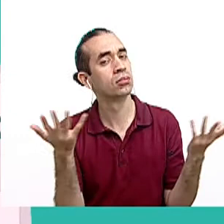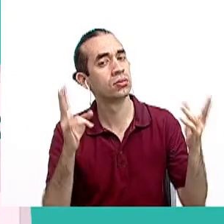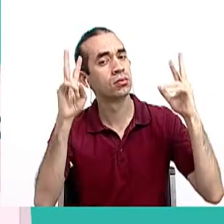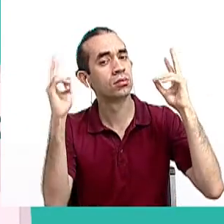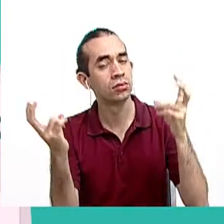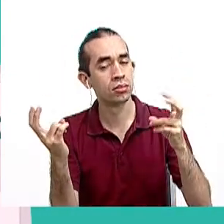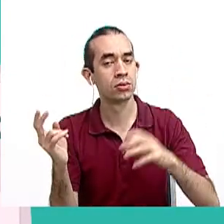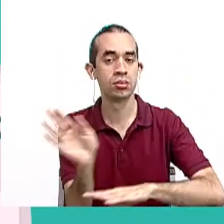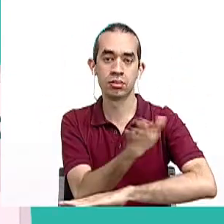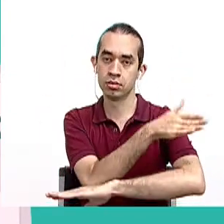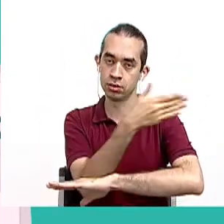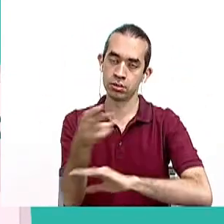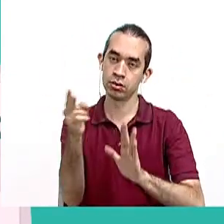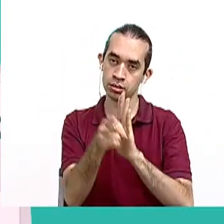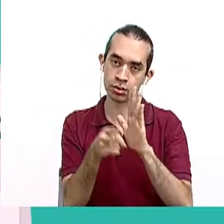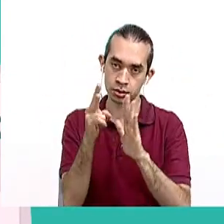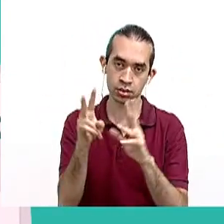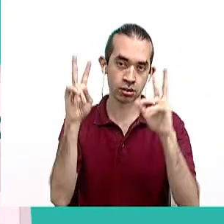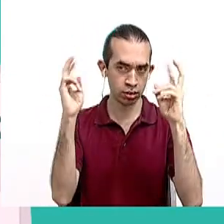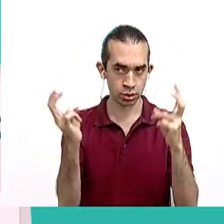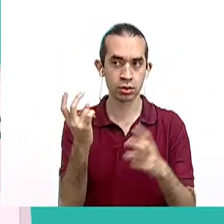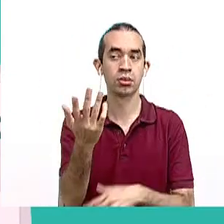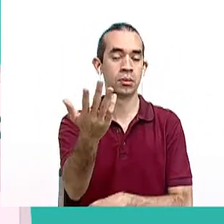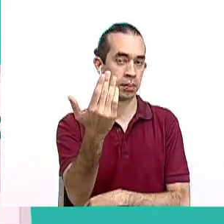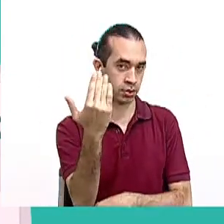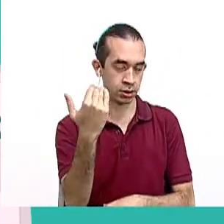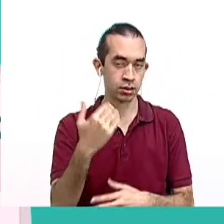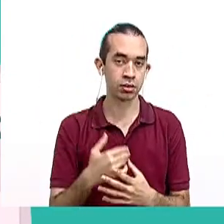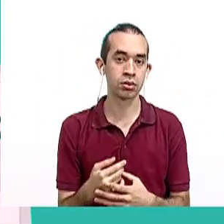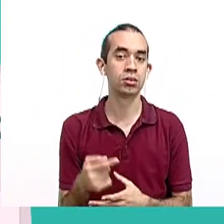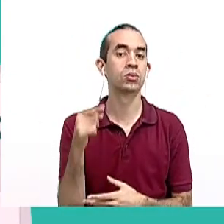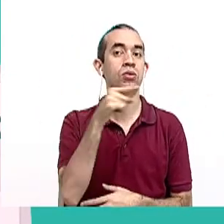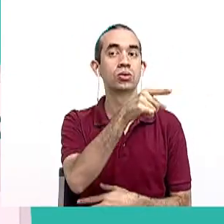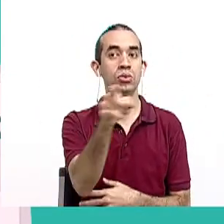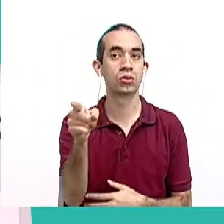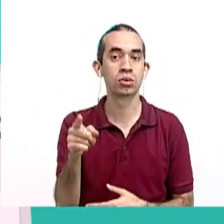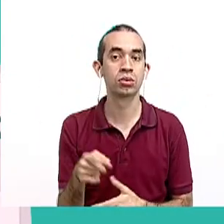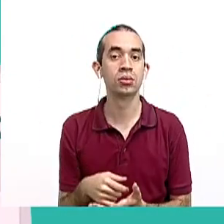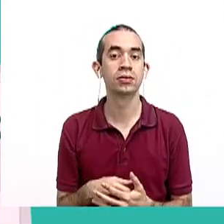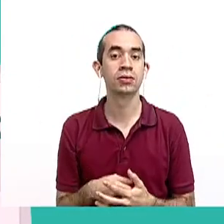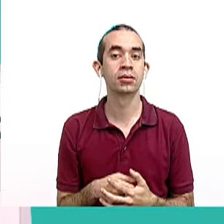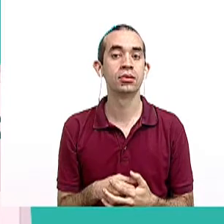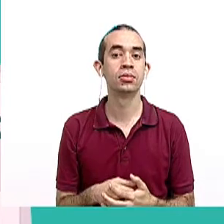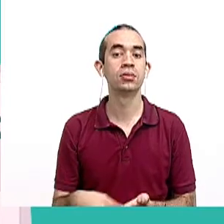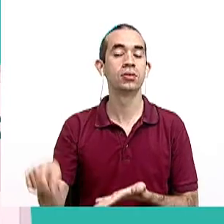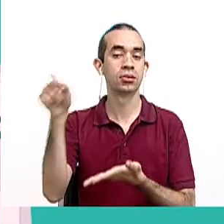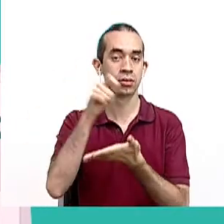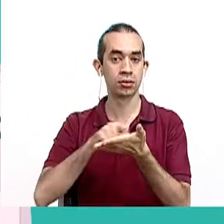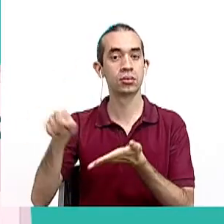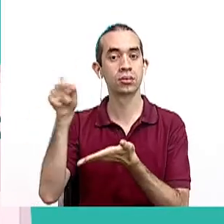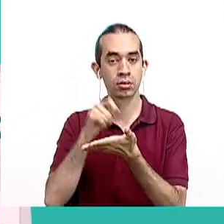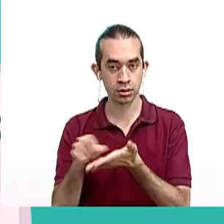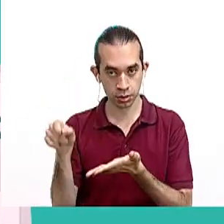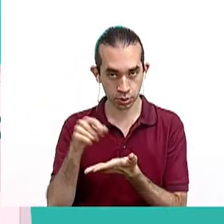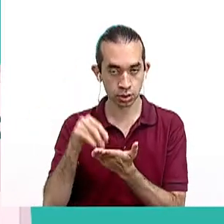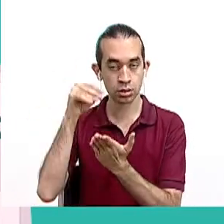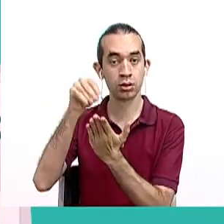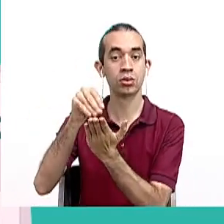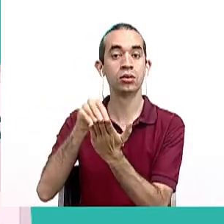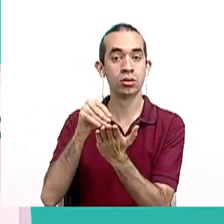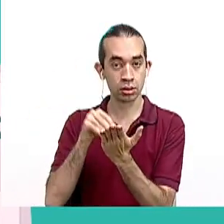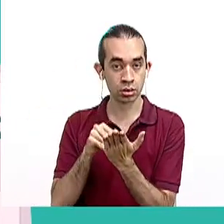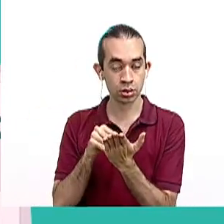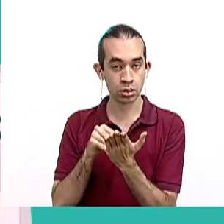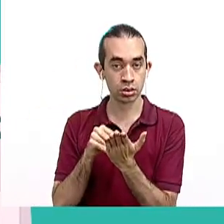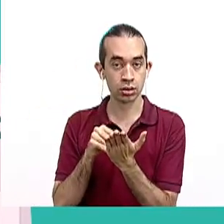going to tell me what the video song is about, and you are going to write down